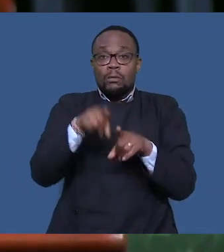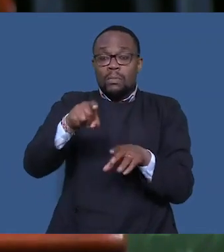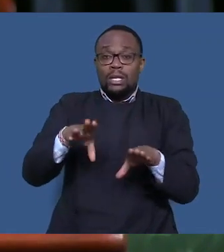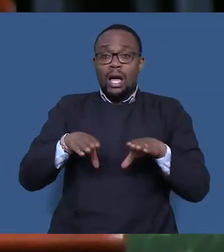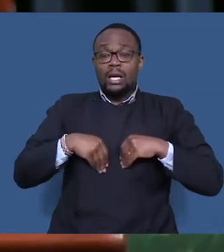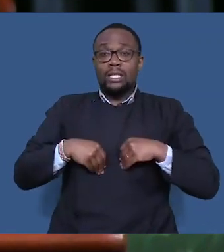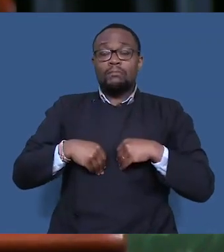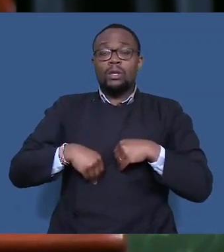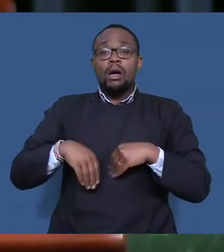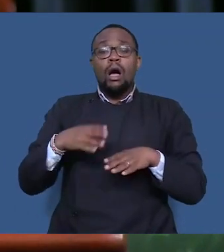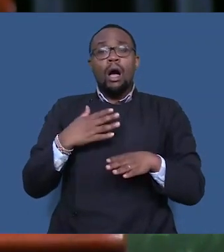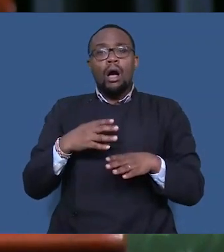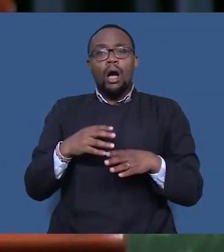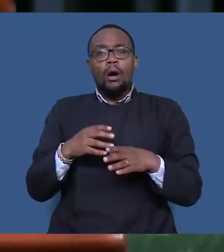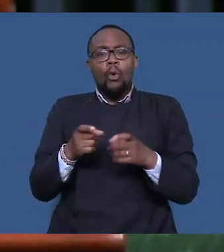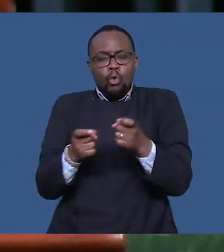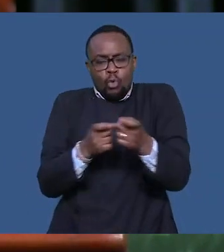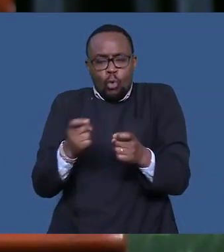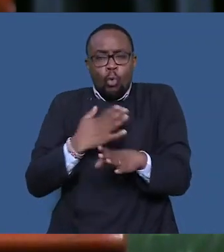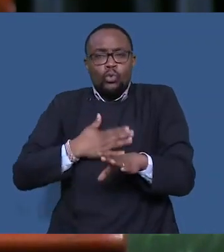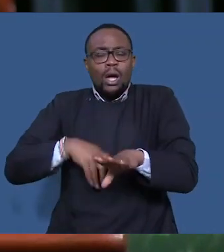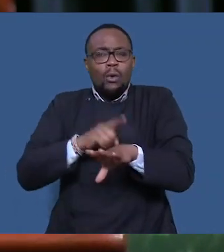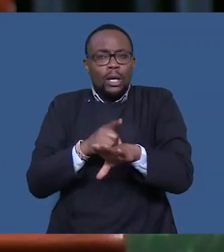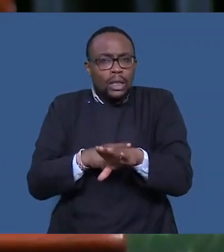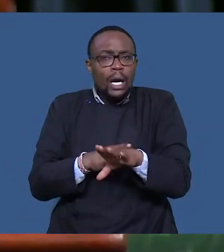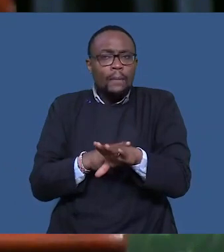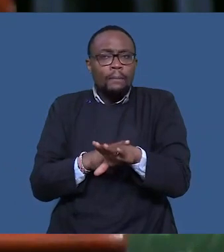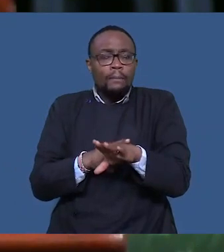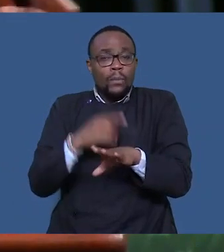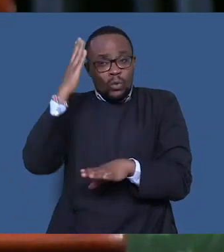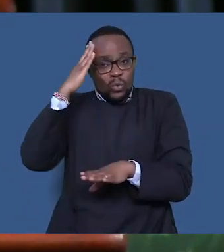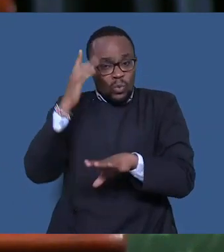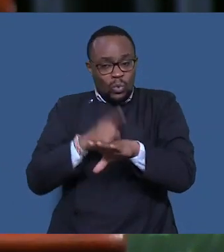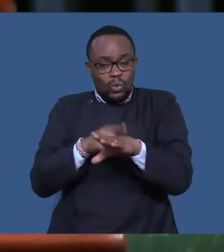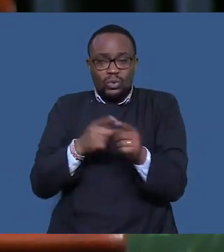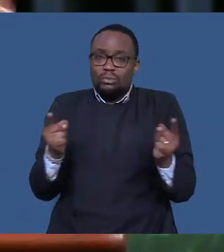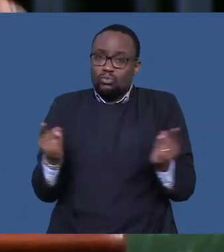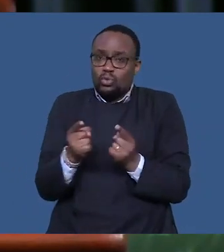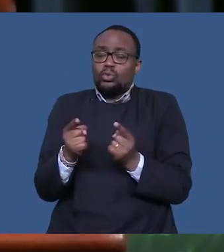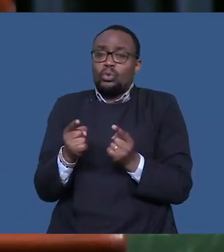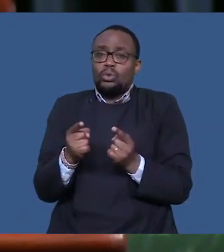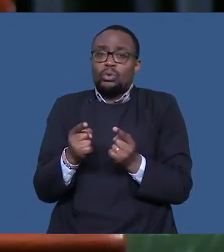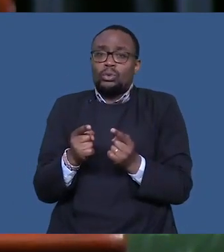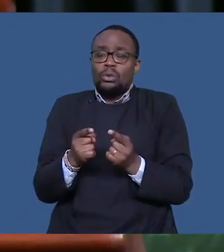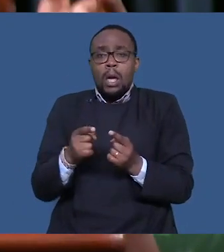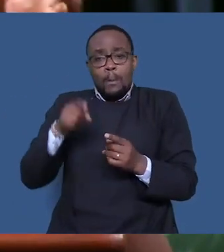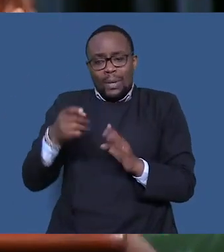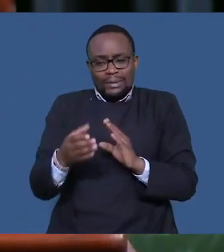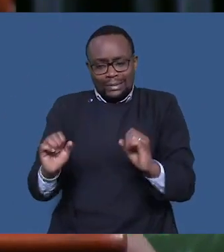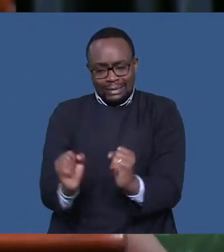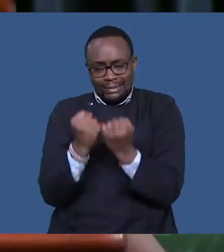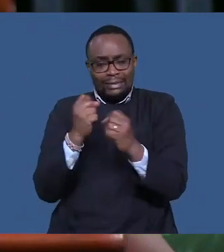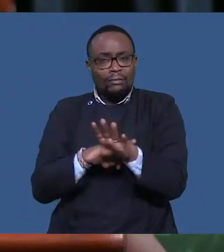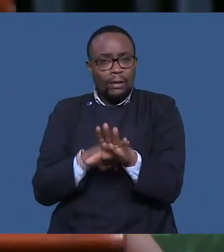of our time. We need to redeem the time as the days are evil, as we are encouraged in the book of Ephesians, to redeem the time so that